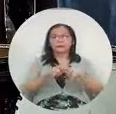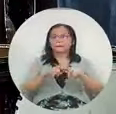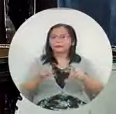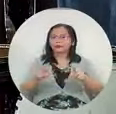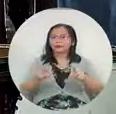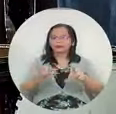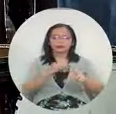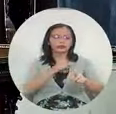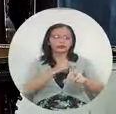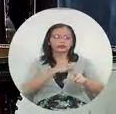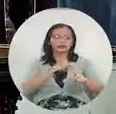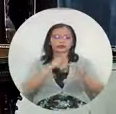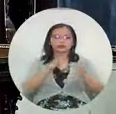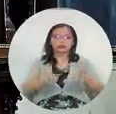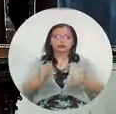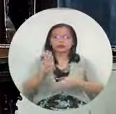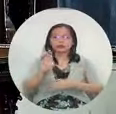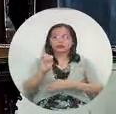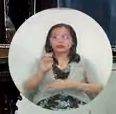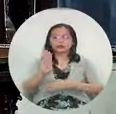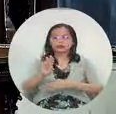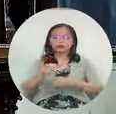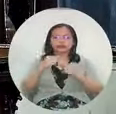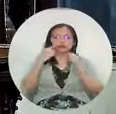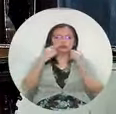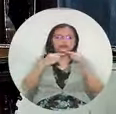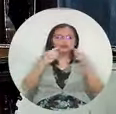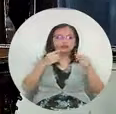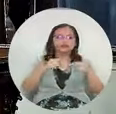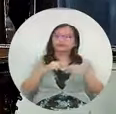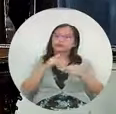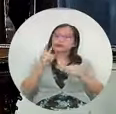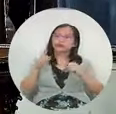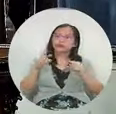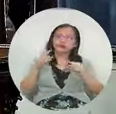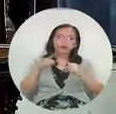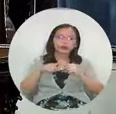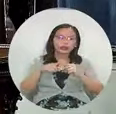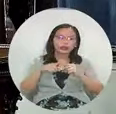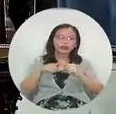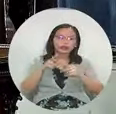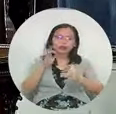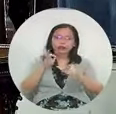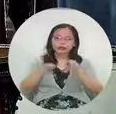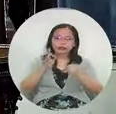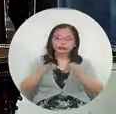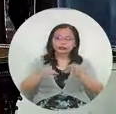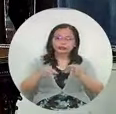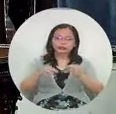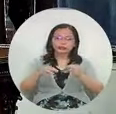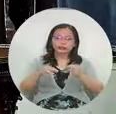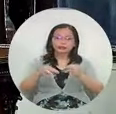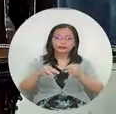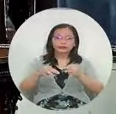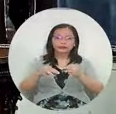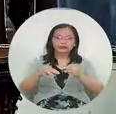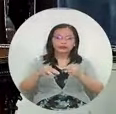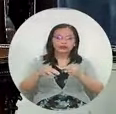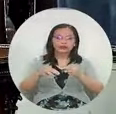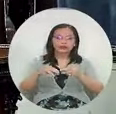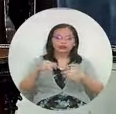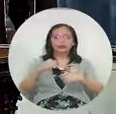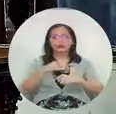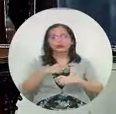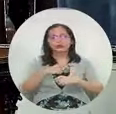You know what he said? If we are going to build a church, we are not going to build it in a place where there are